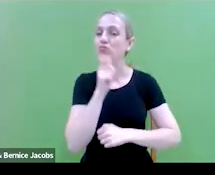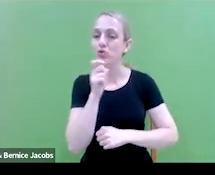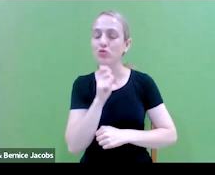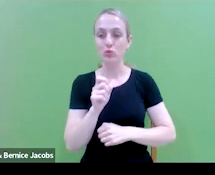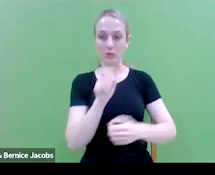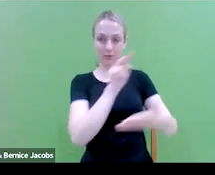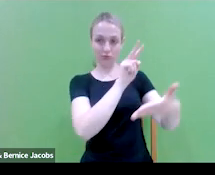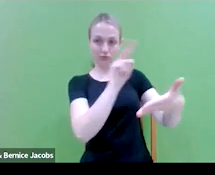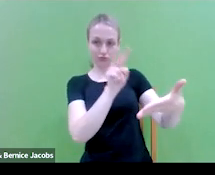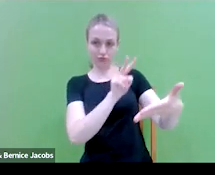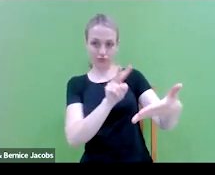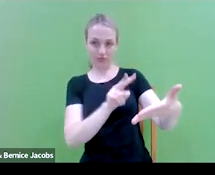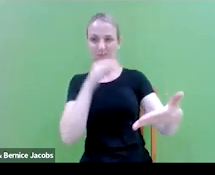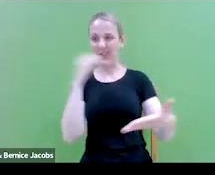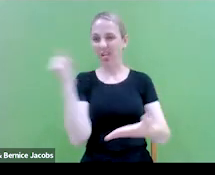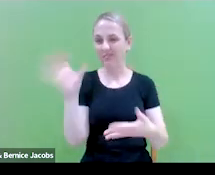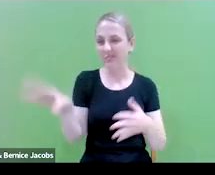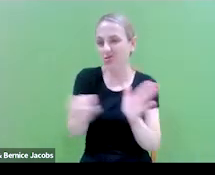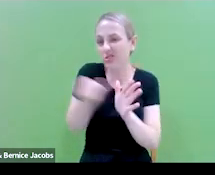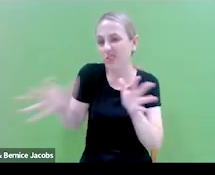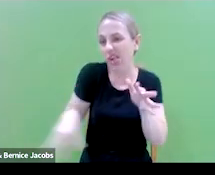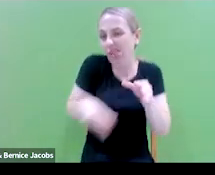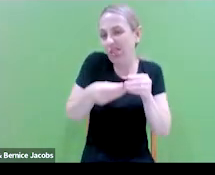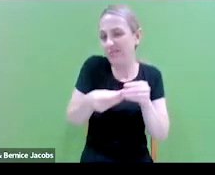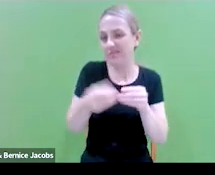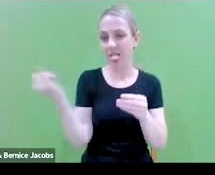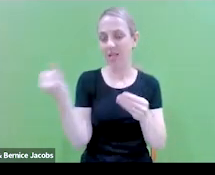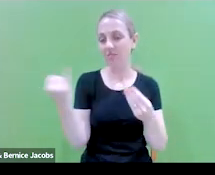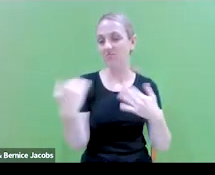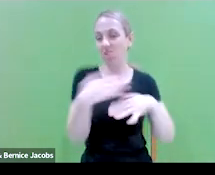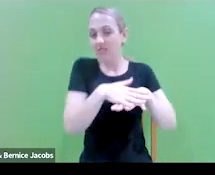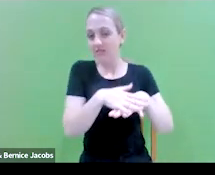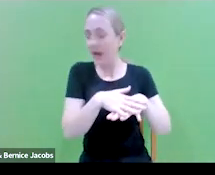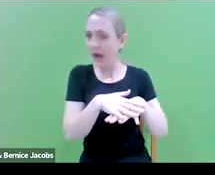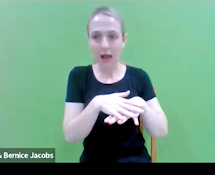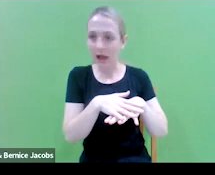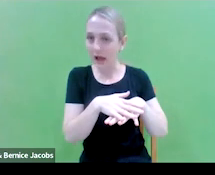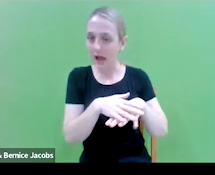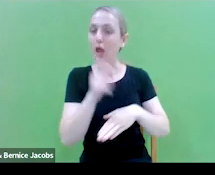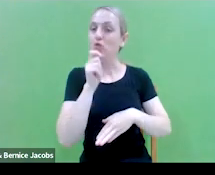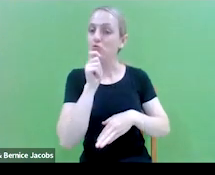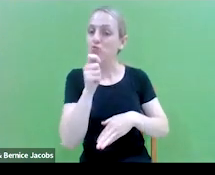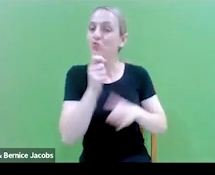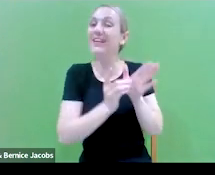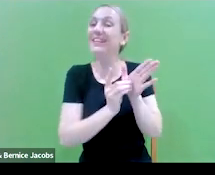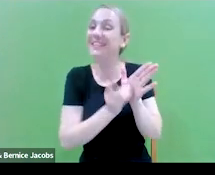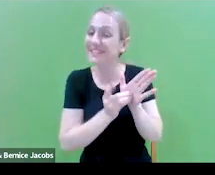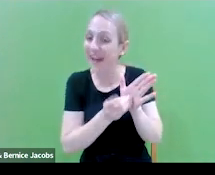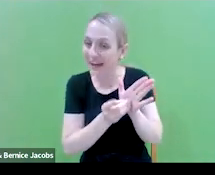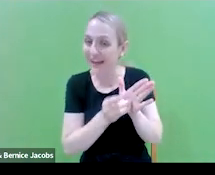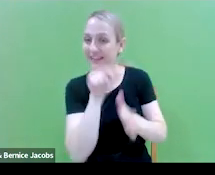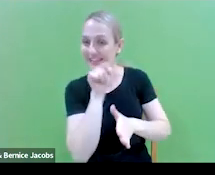It's not an add-on, it's not a plug-in, it's not an overlay. This is the actual design of